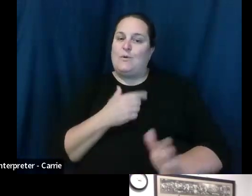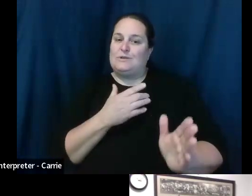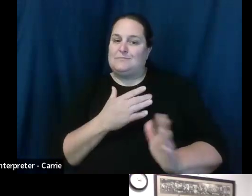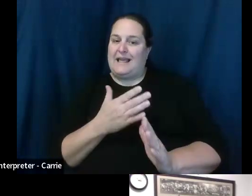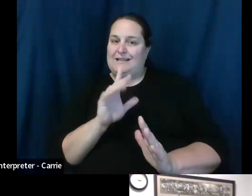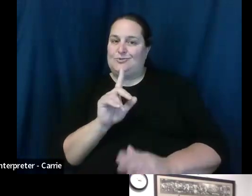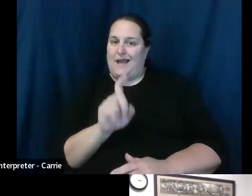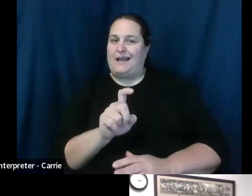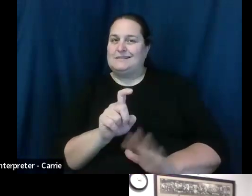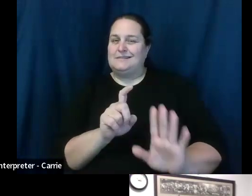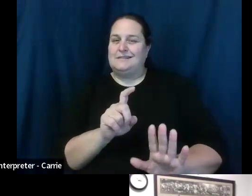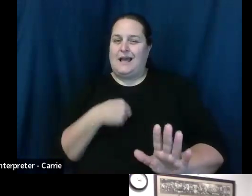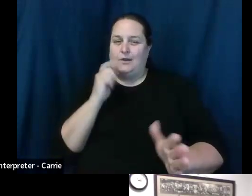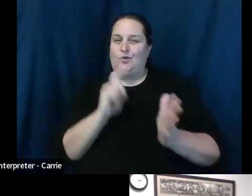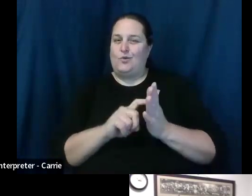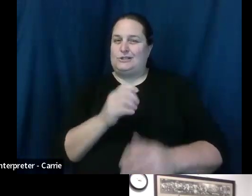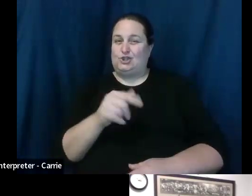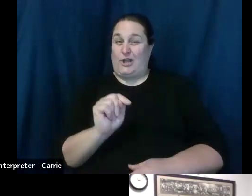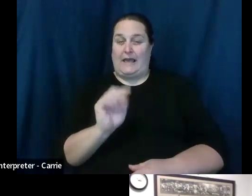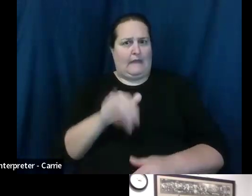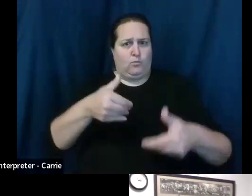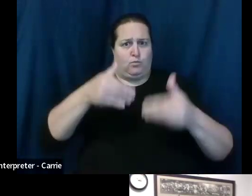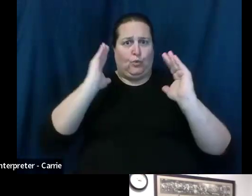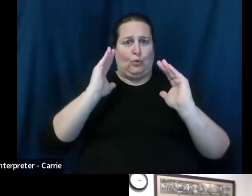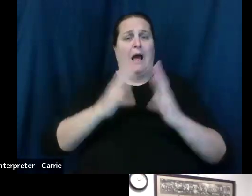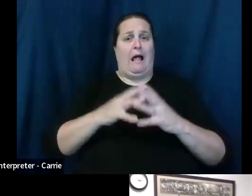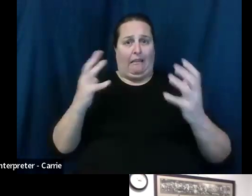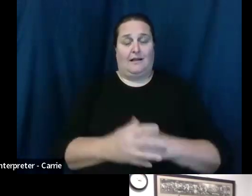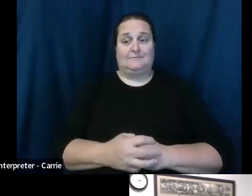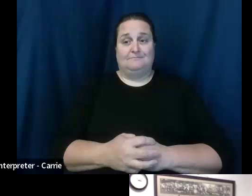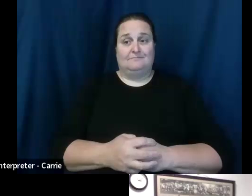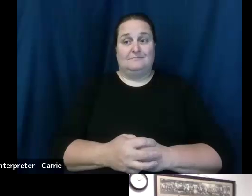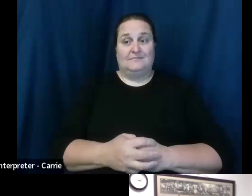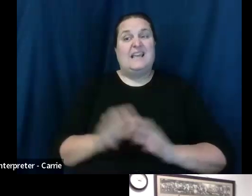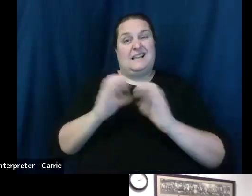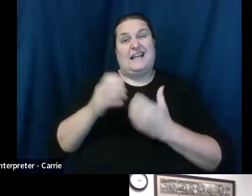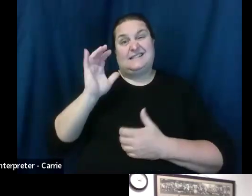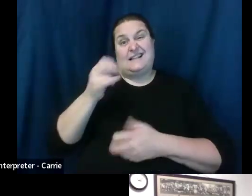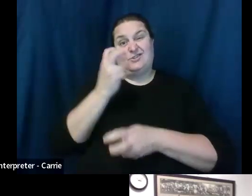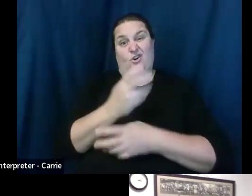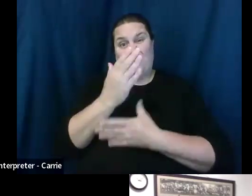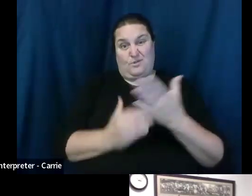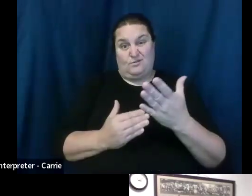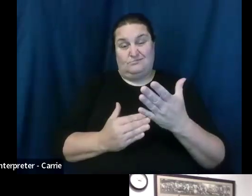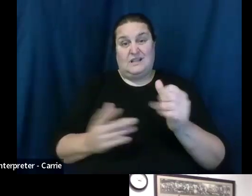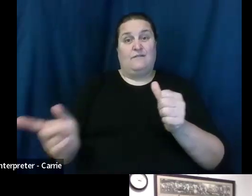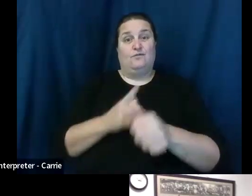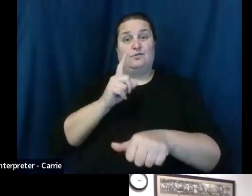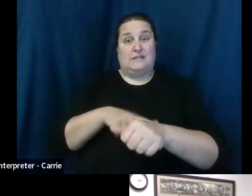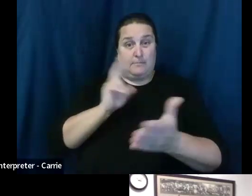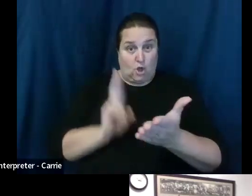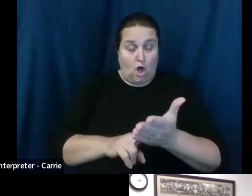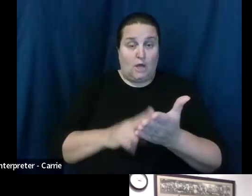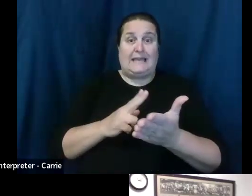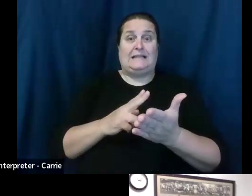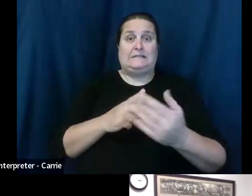here because I know that was a lot. This is hopefully the hardest part of the process. Getting logged in is the hardest part once you're past